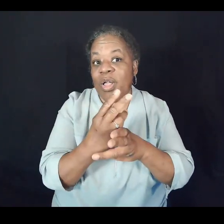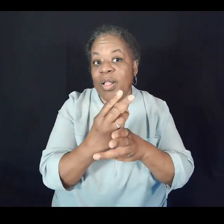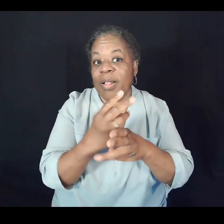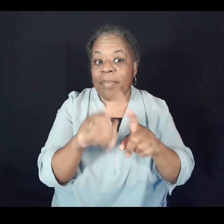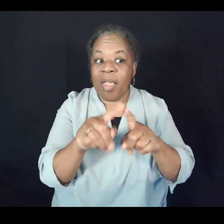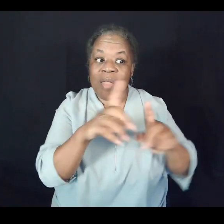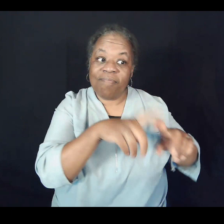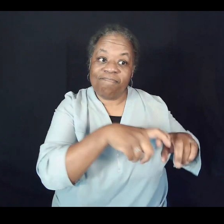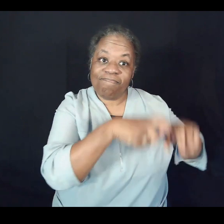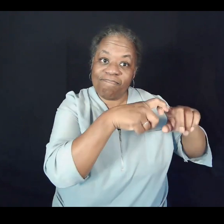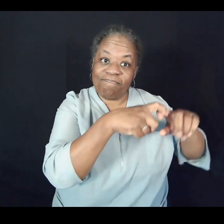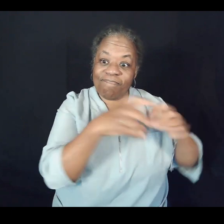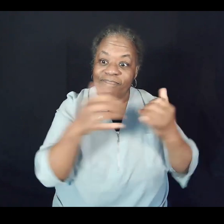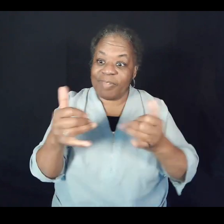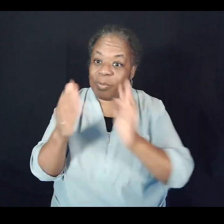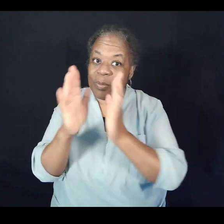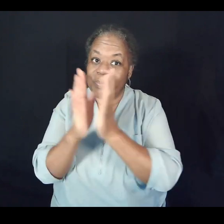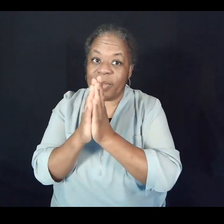pray together.